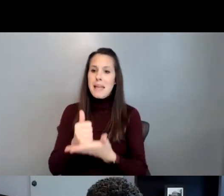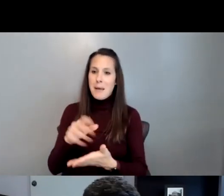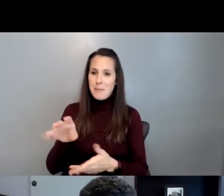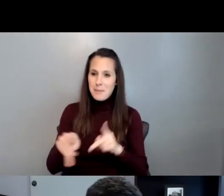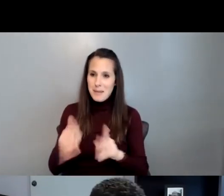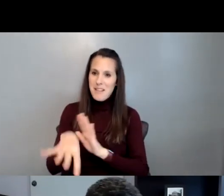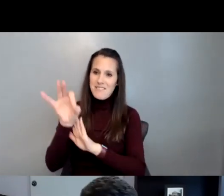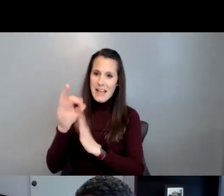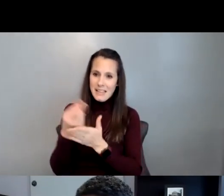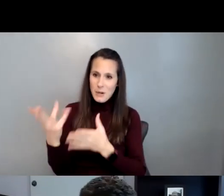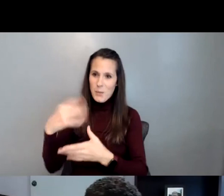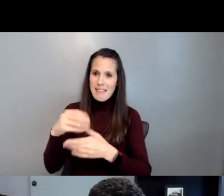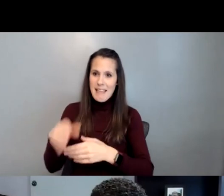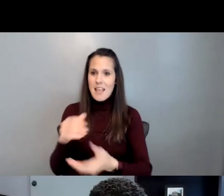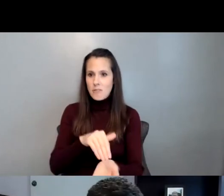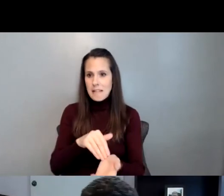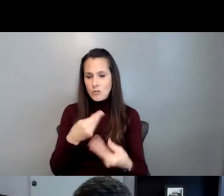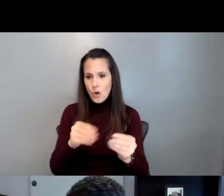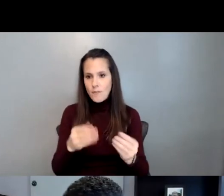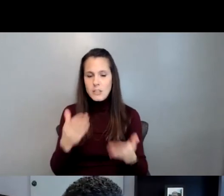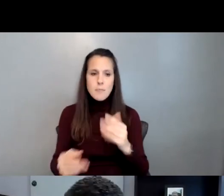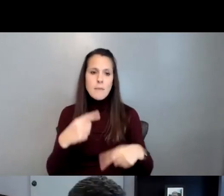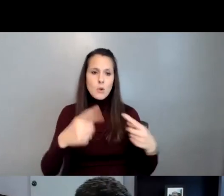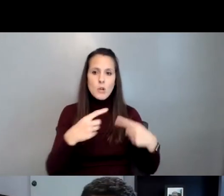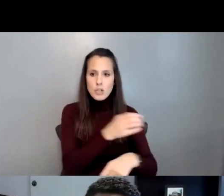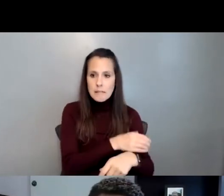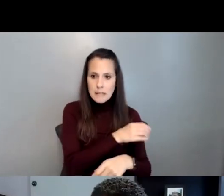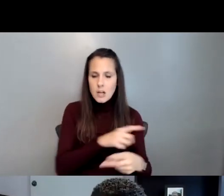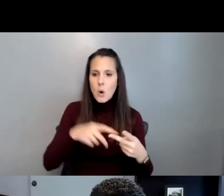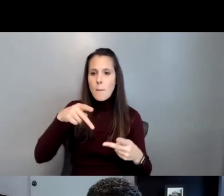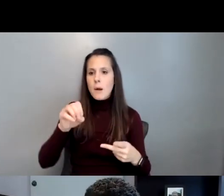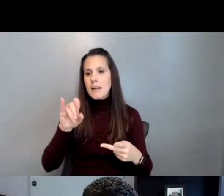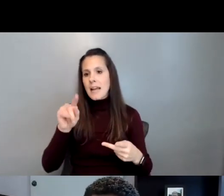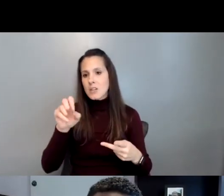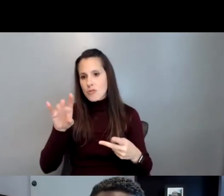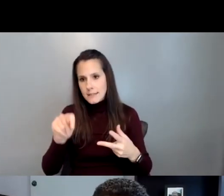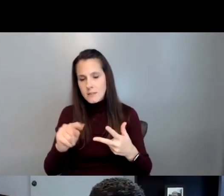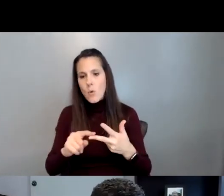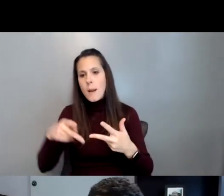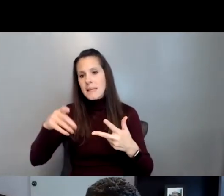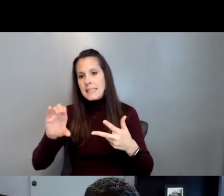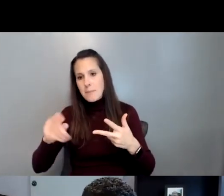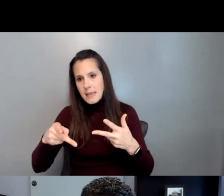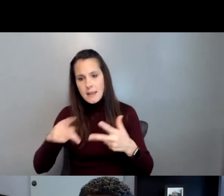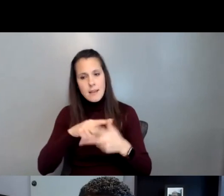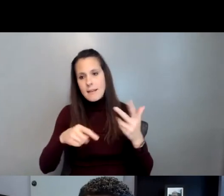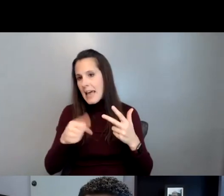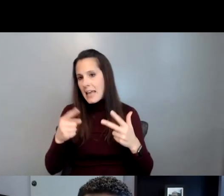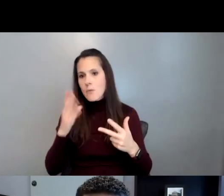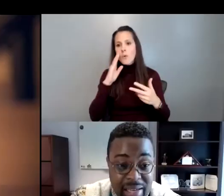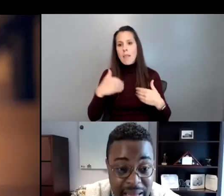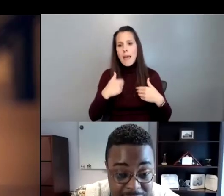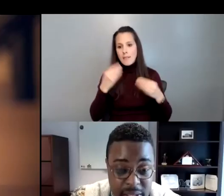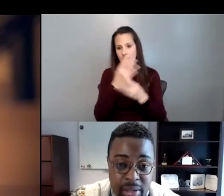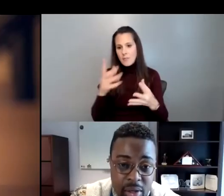within their clinician's office. So whether you go to wheelchair seating clinic or your physiatrist's office or your primary care doctor, they will have information about adaptive sports.